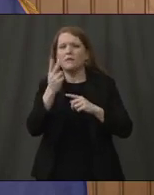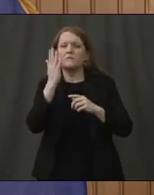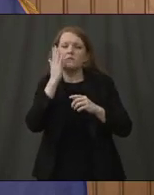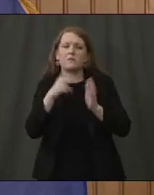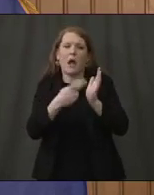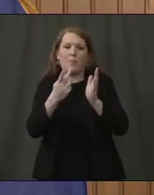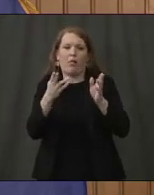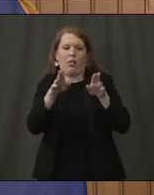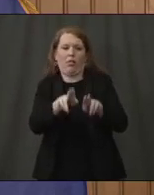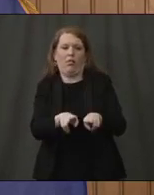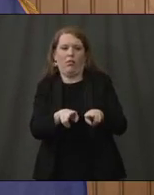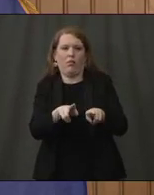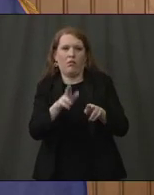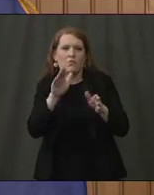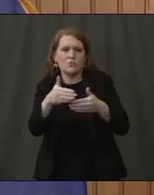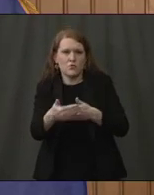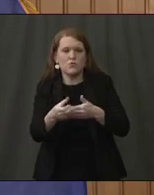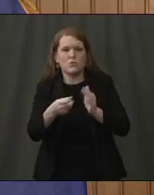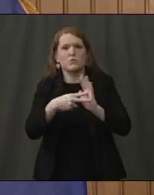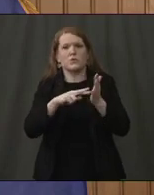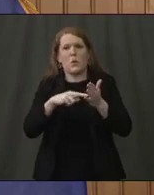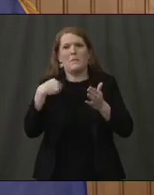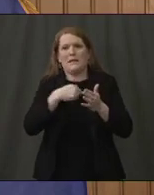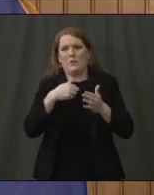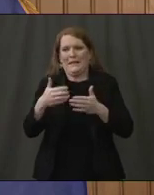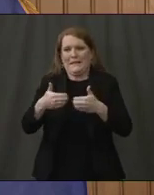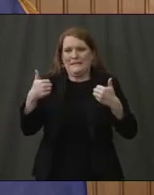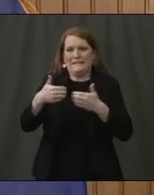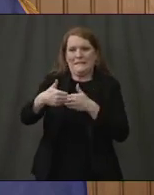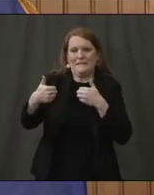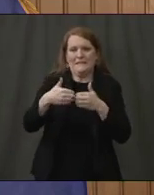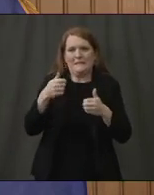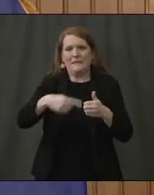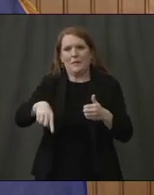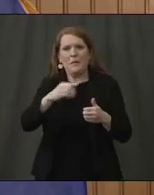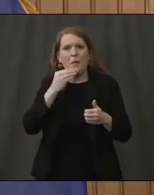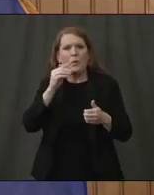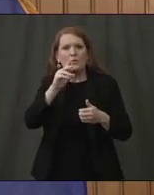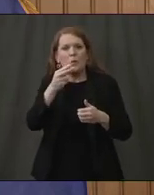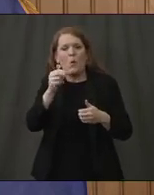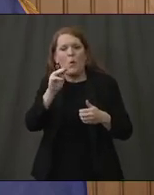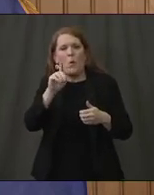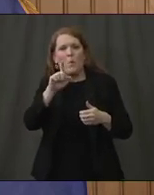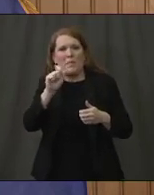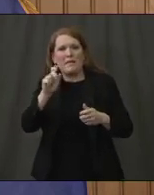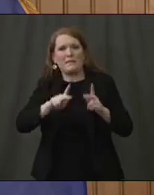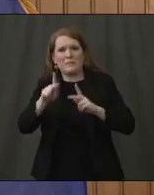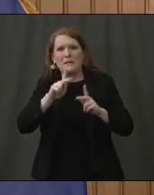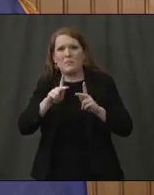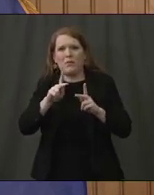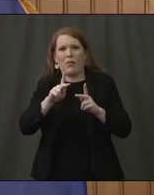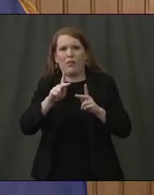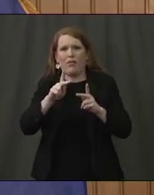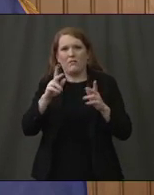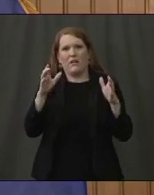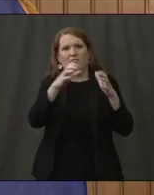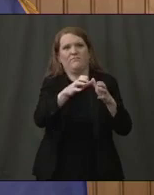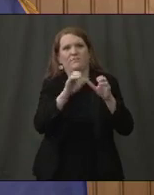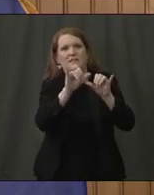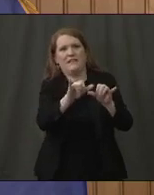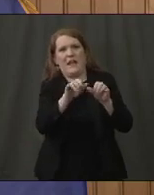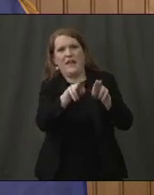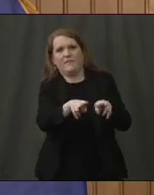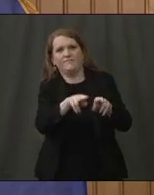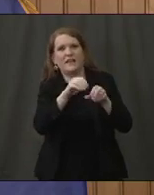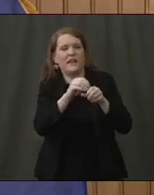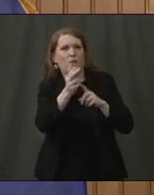and quarantine area and are much less likely to be able to disperse walking around a community. Roland Cook